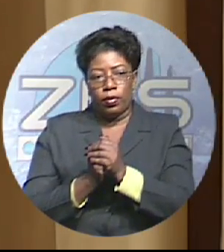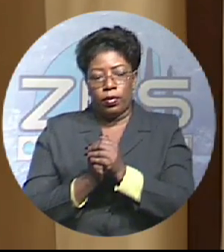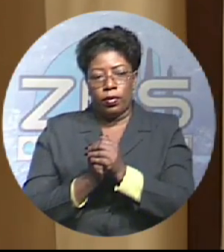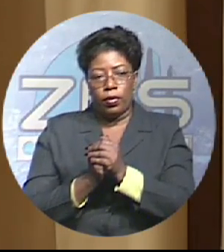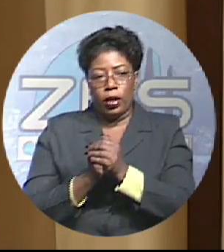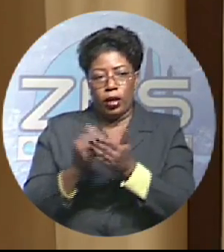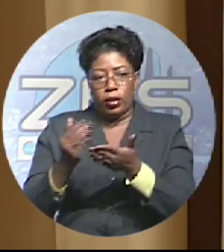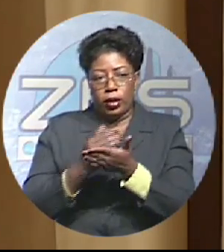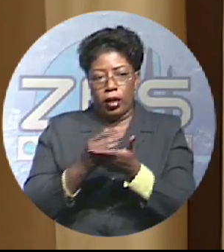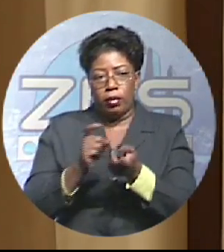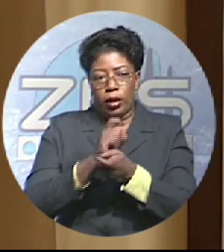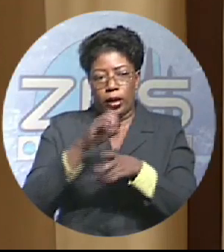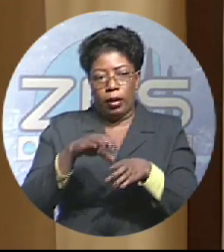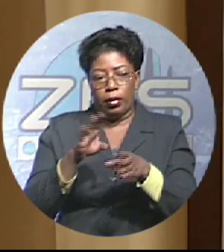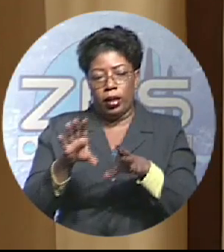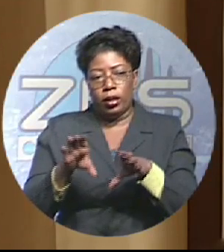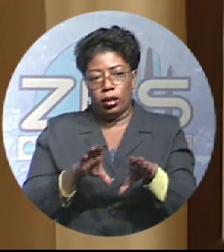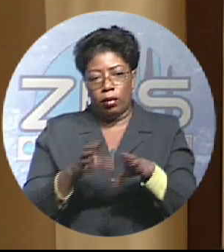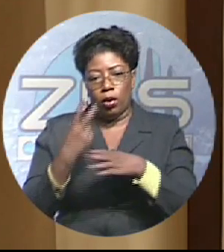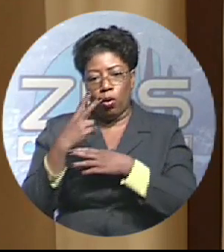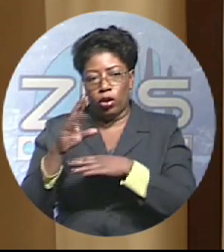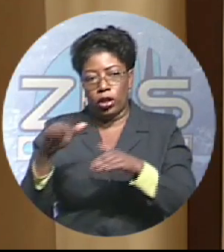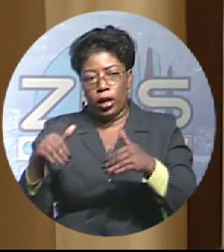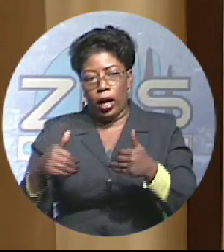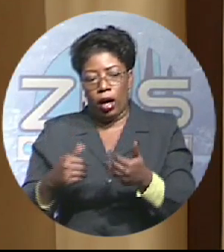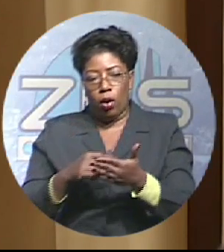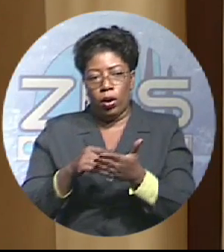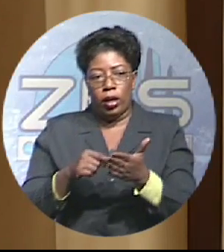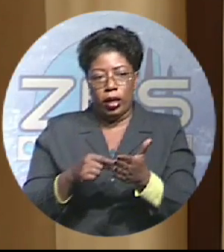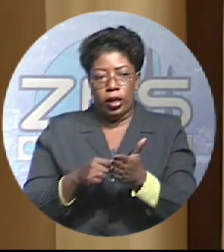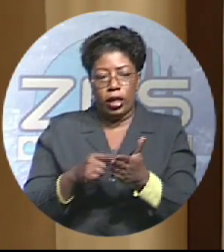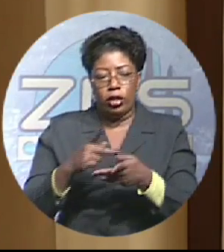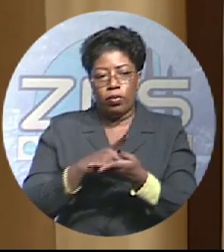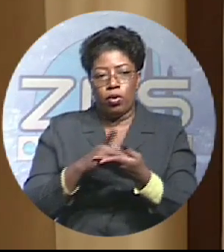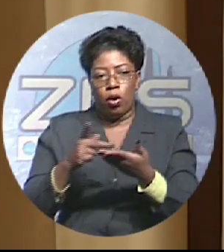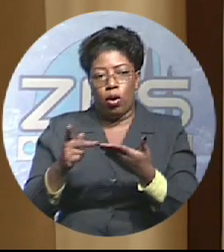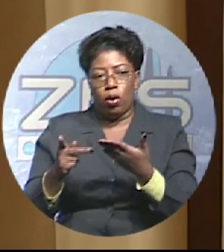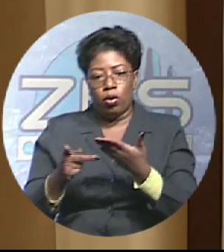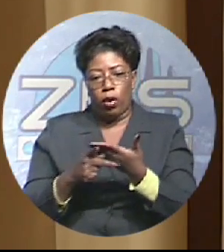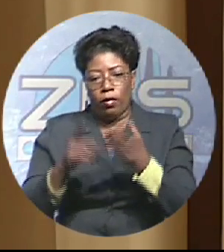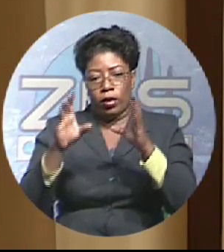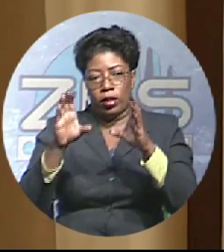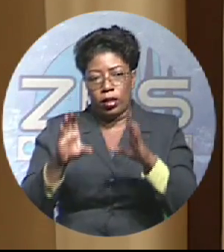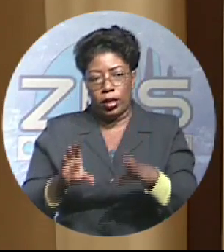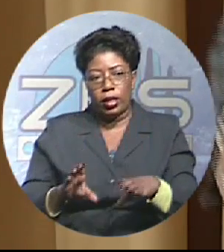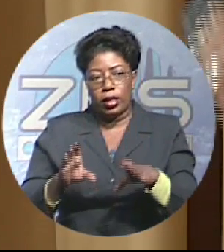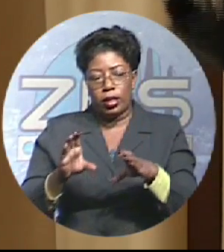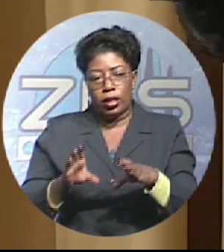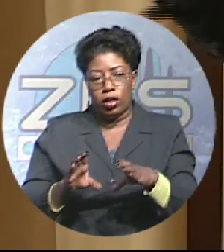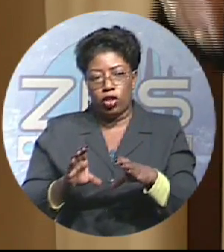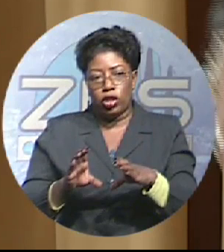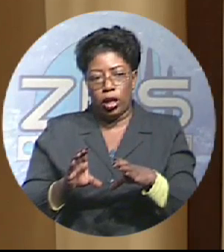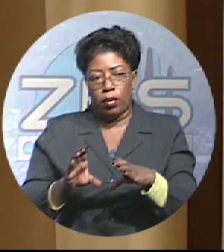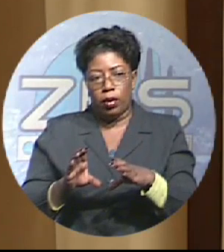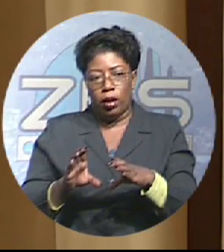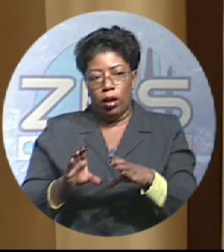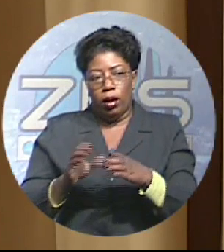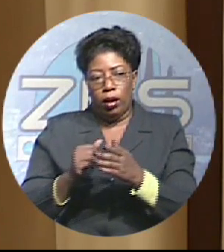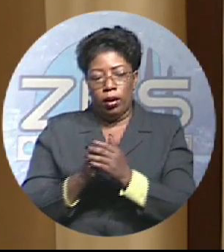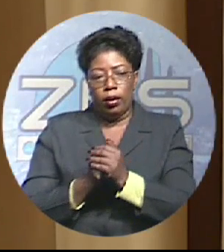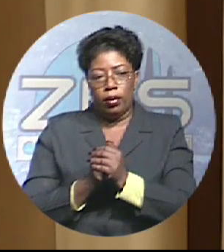done. And in terms of watching how these programs for citizenship are tied to